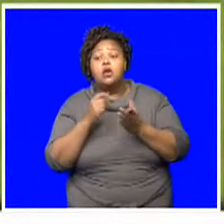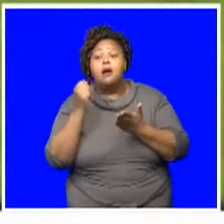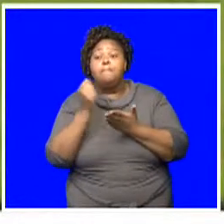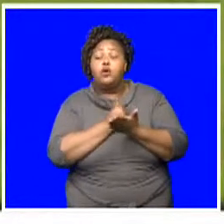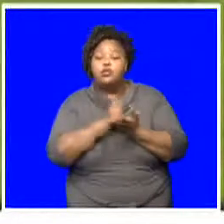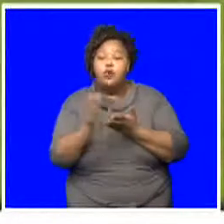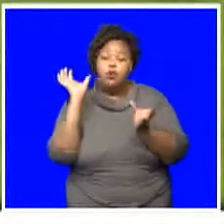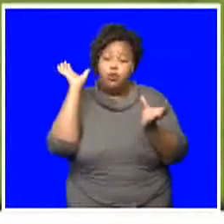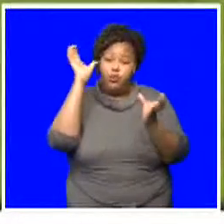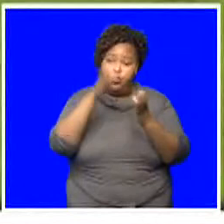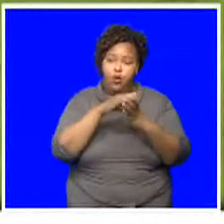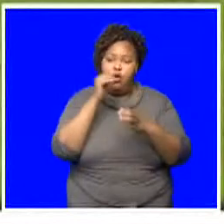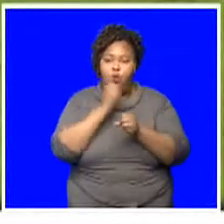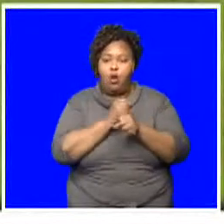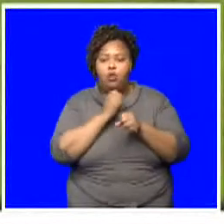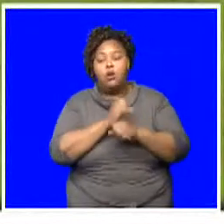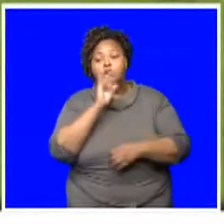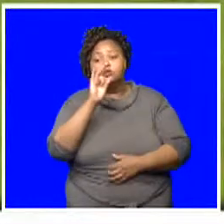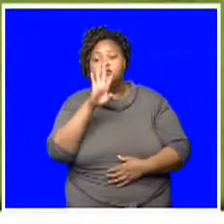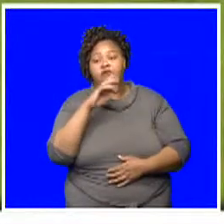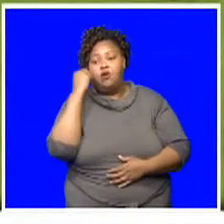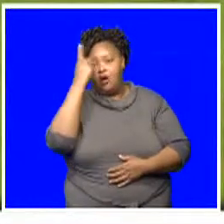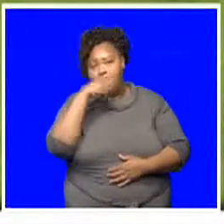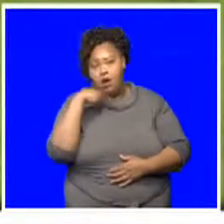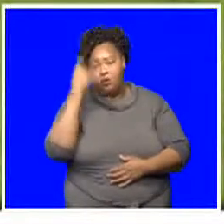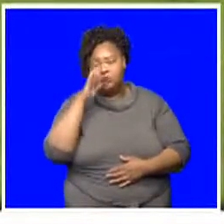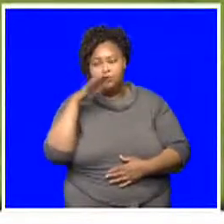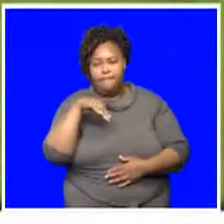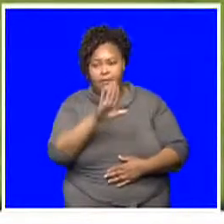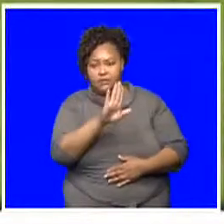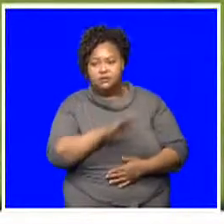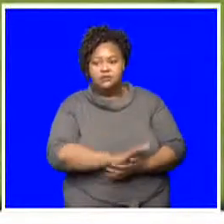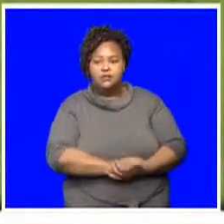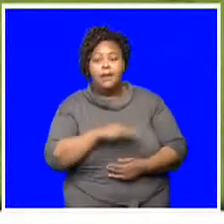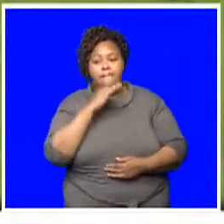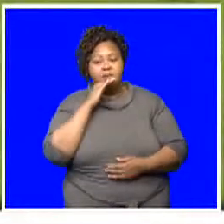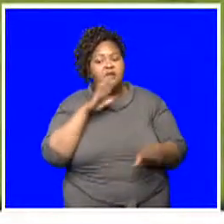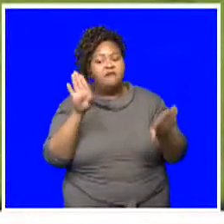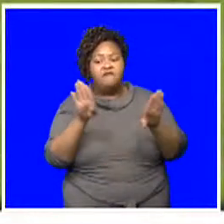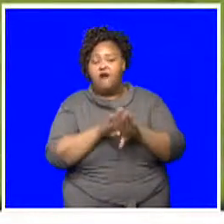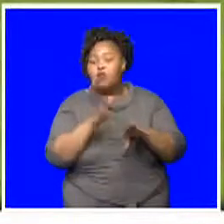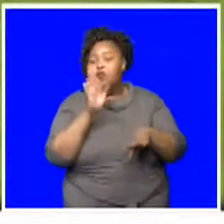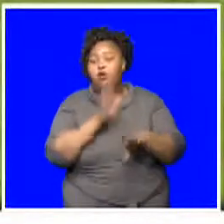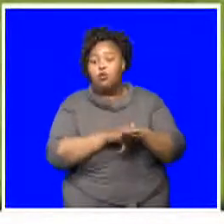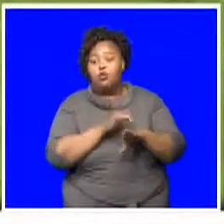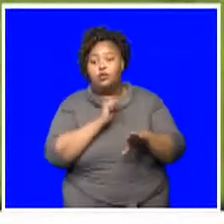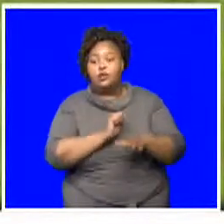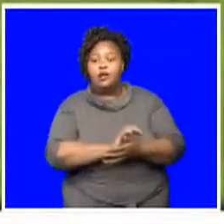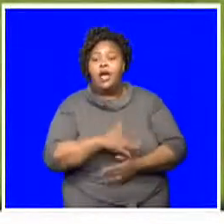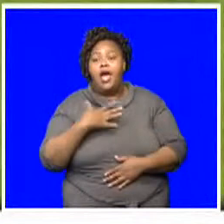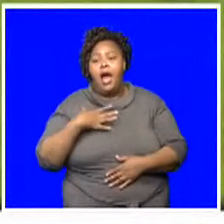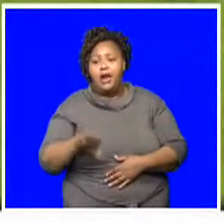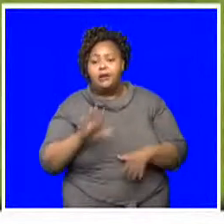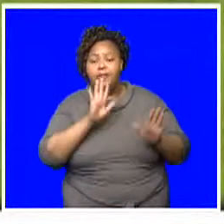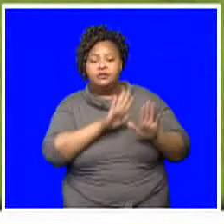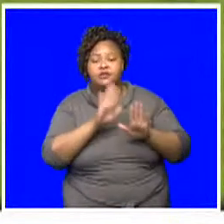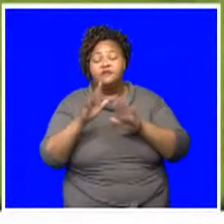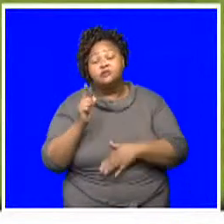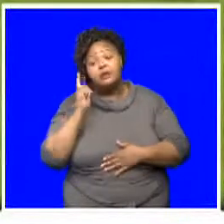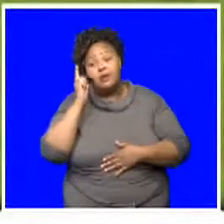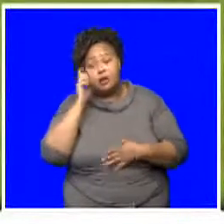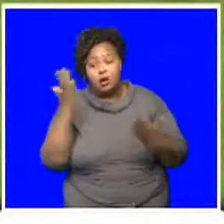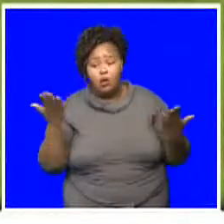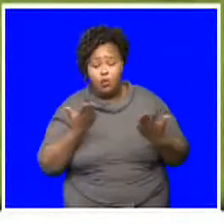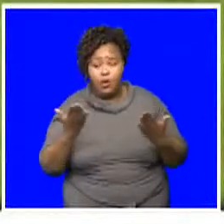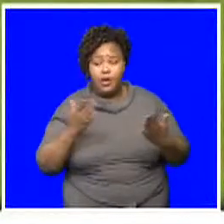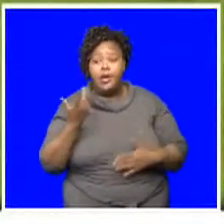Lokho kuyasisida ngoba nabanye bebabese bathi ewu sesitabe sesilala ngakuphi kanzinyalo bathi awungena noma ngabe